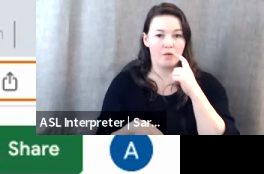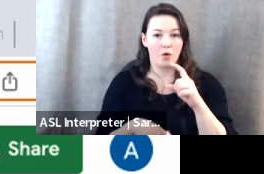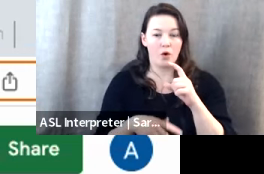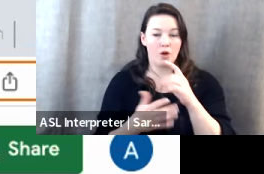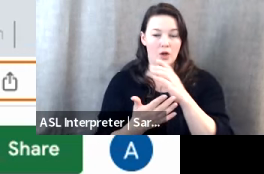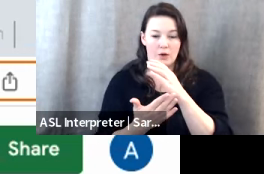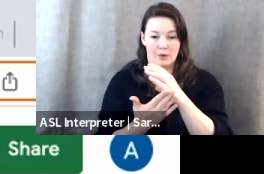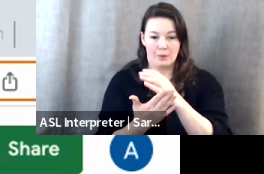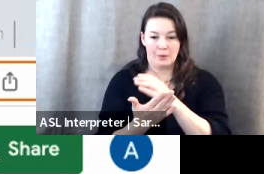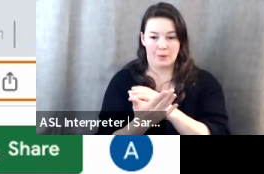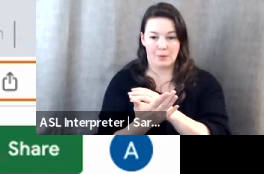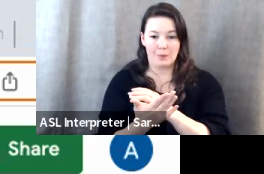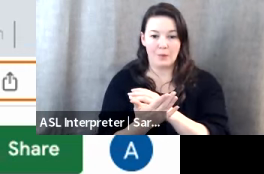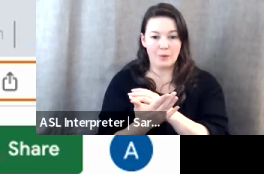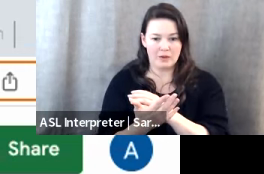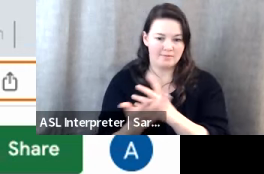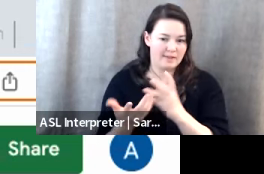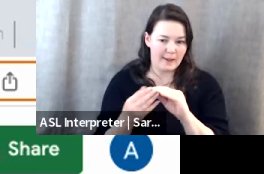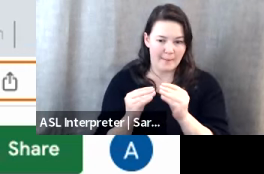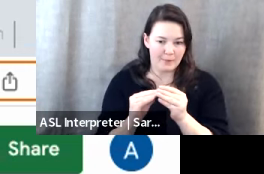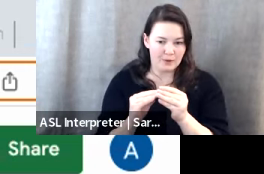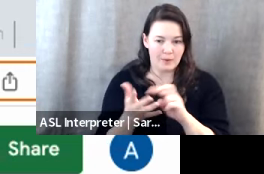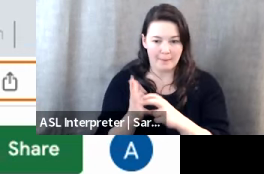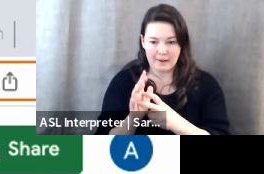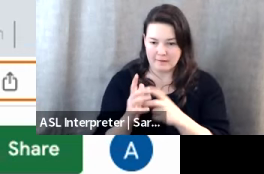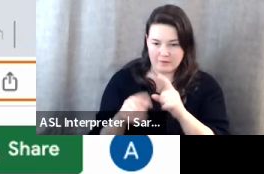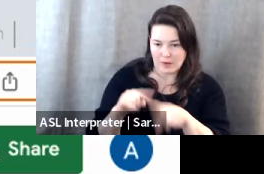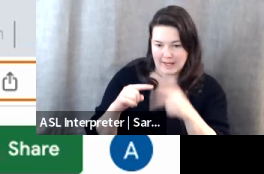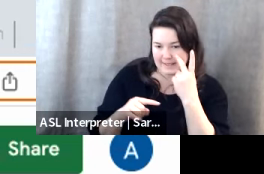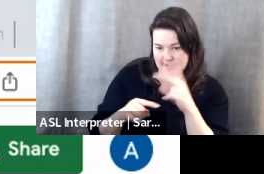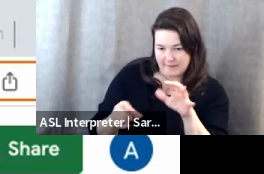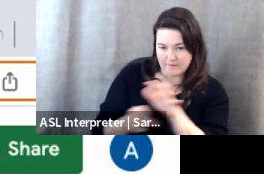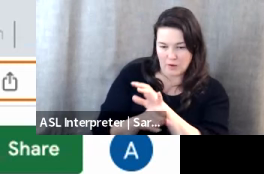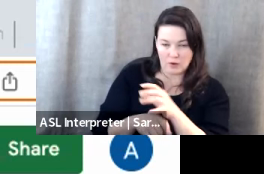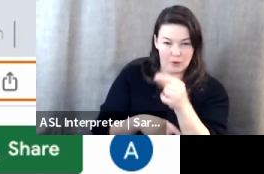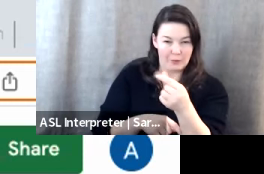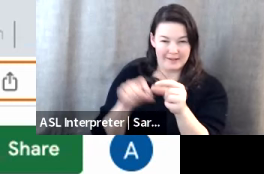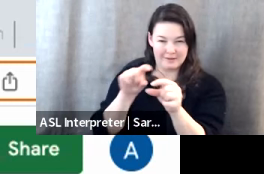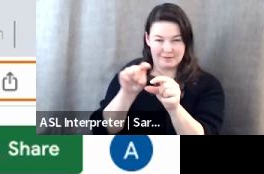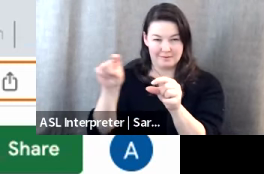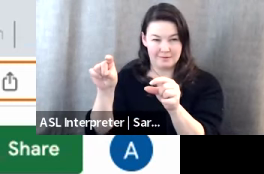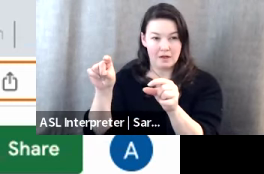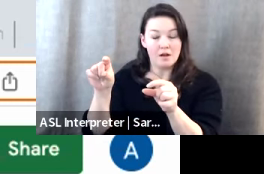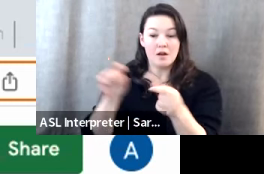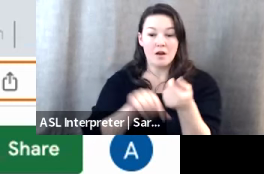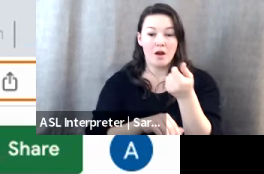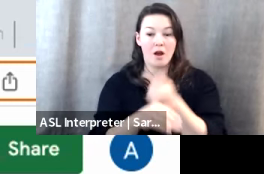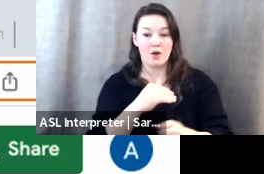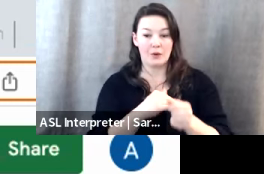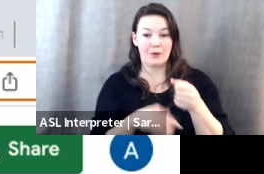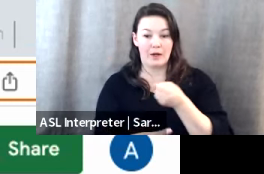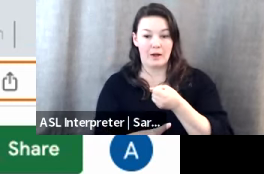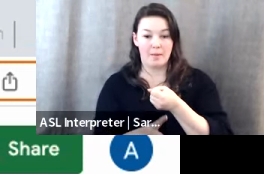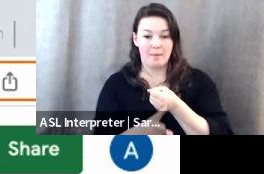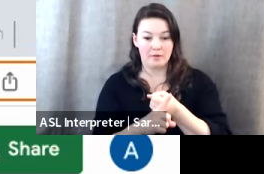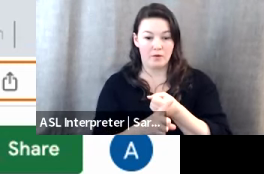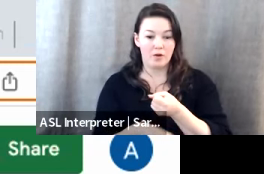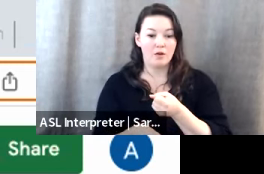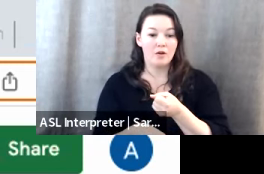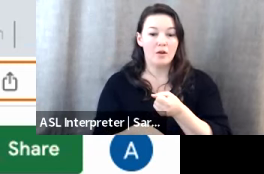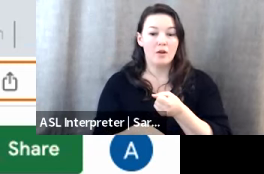numbering these in case you can't see that whole thing. So for example, under impactful on communities hardest hit